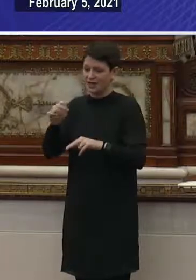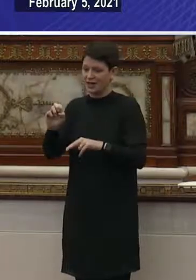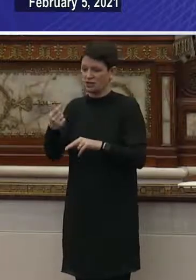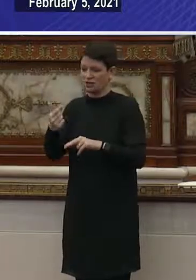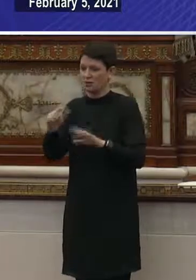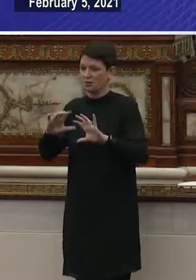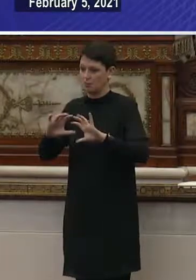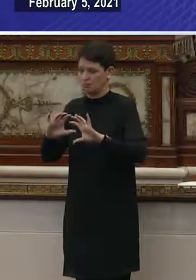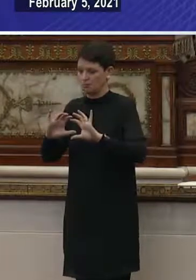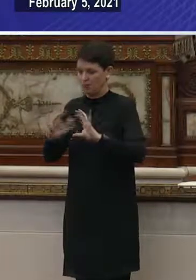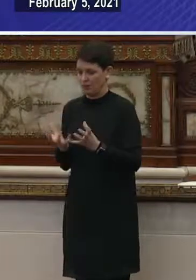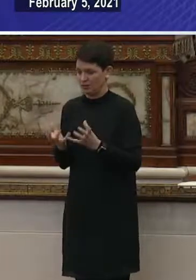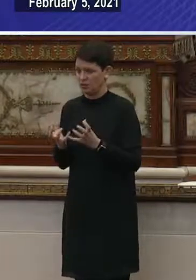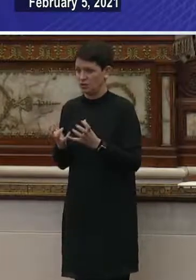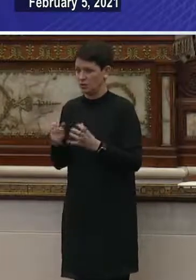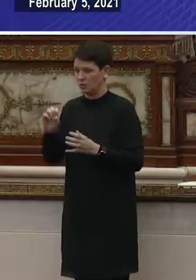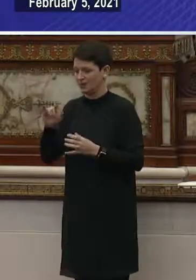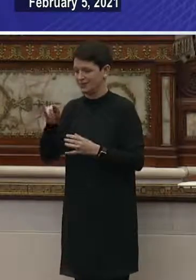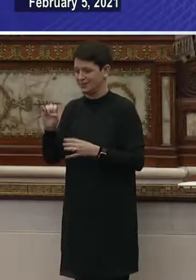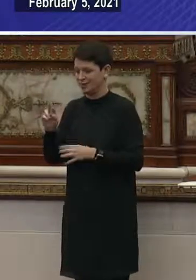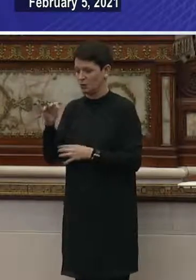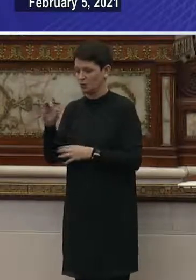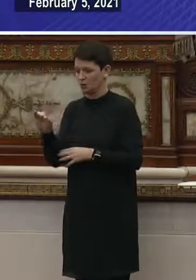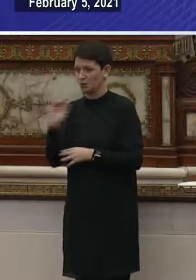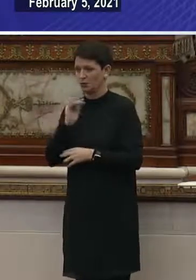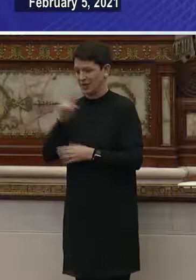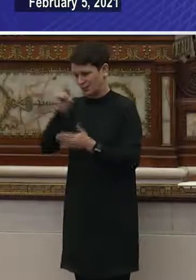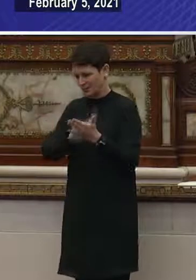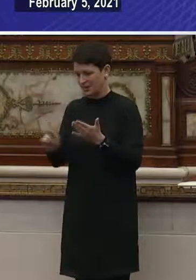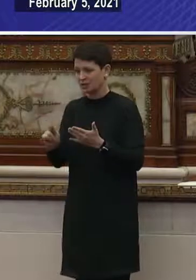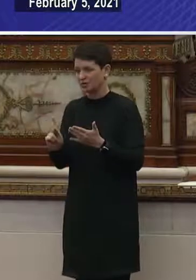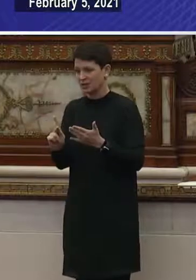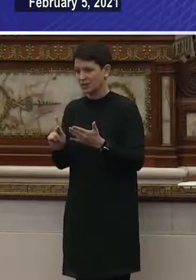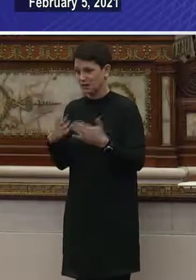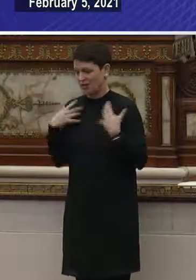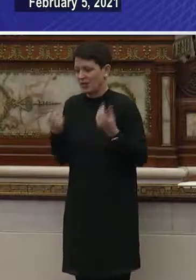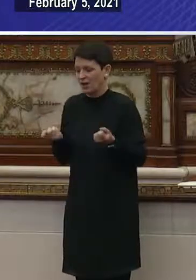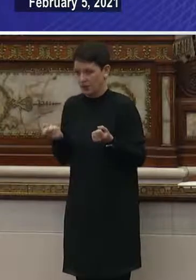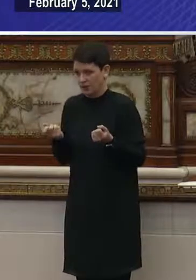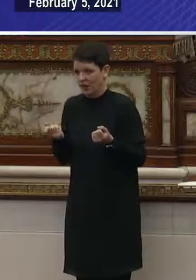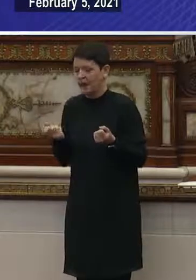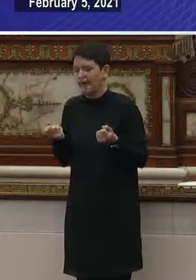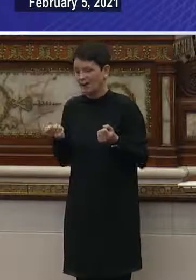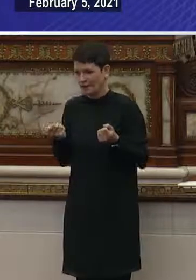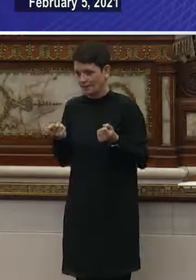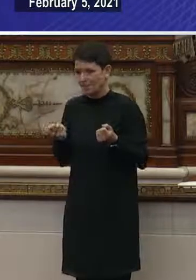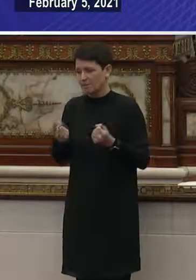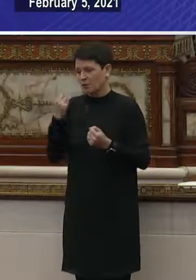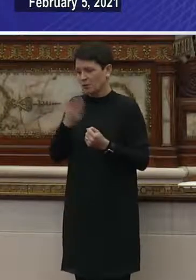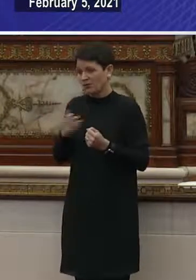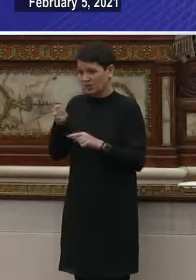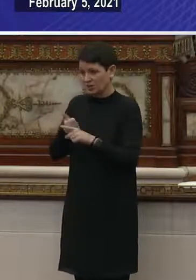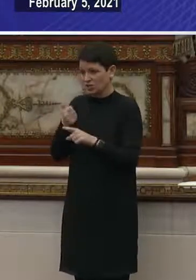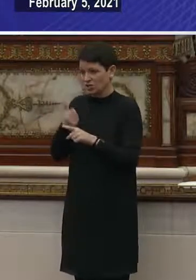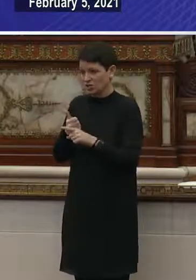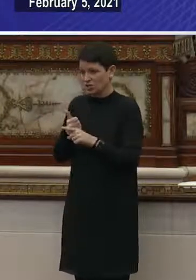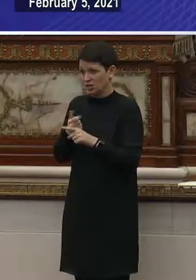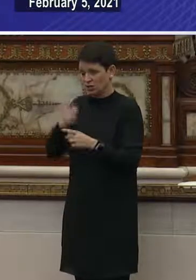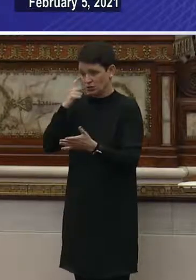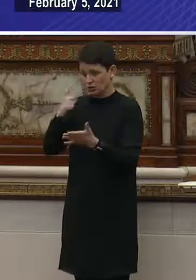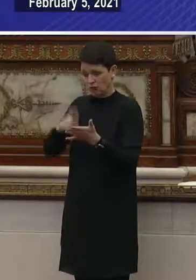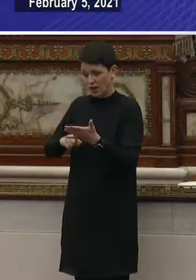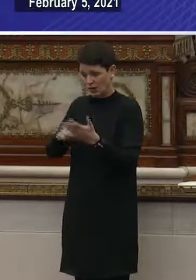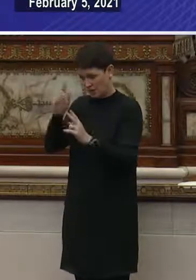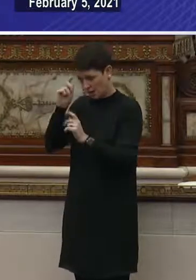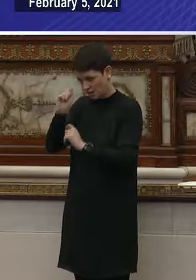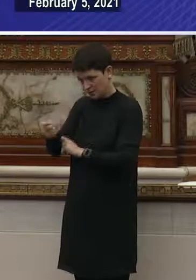population. And when Estelle Richmond was our Secretary of Health, one of the things that she is widely recognized